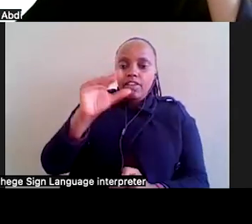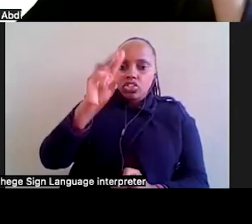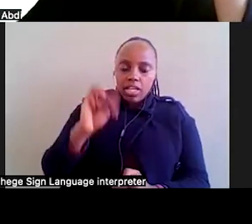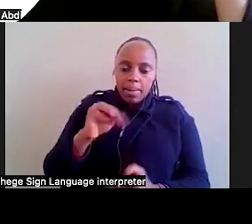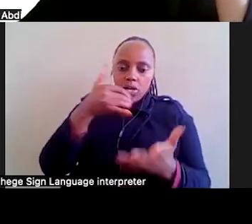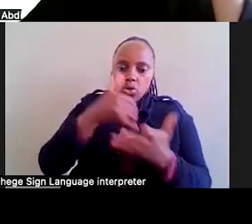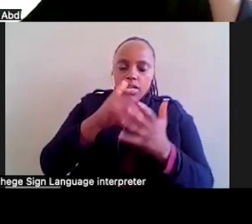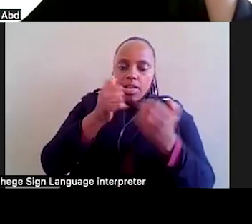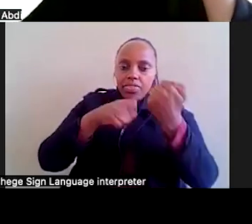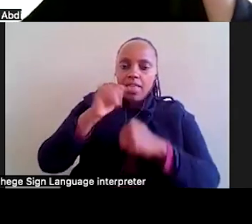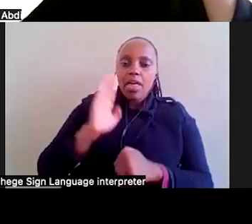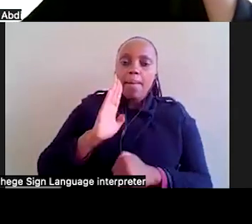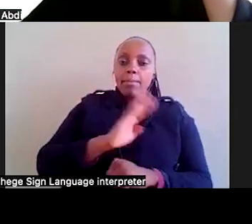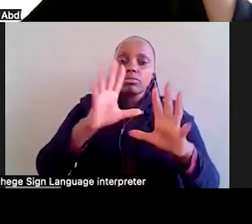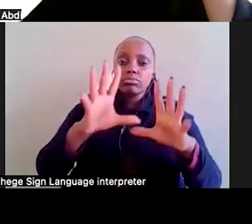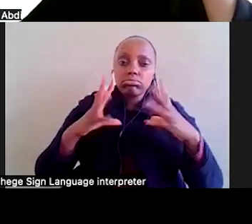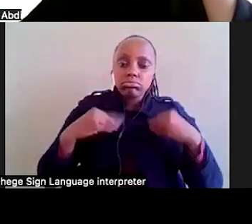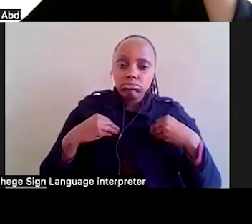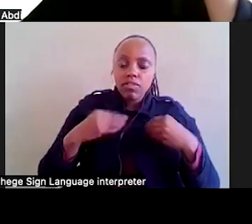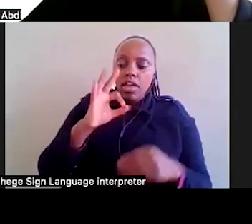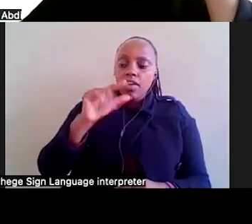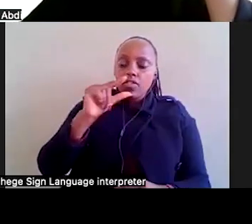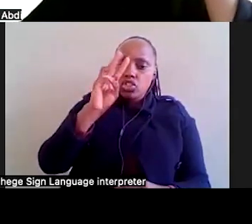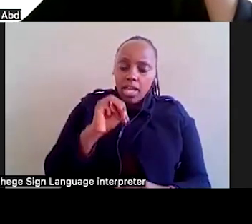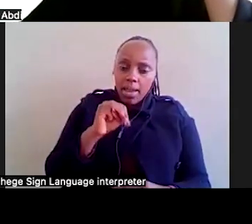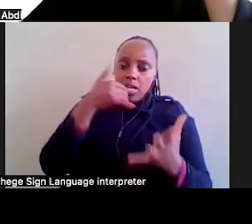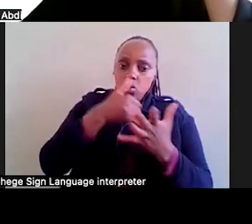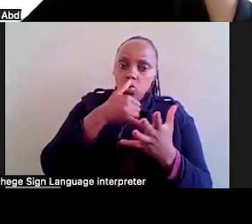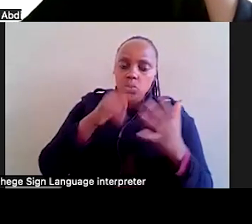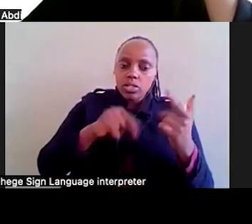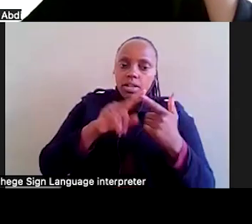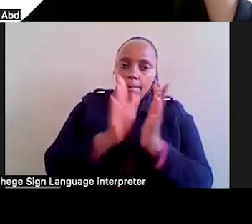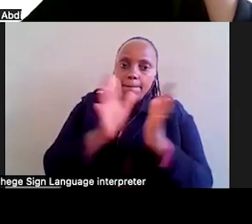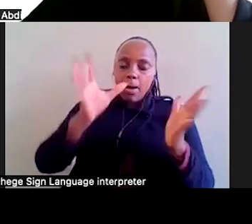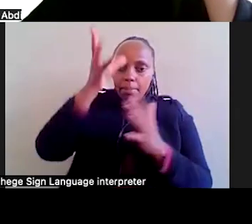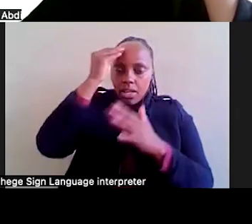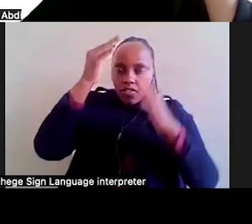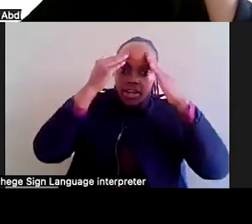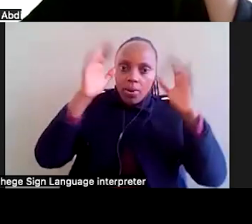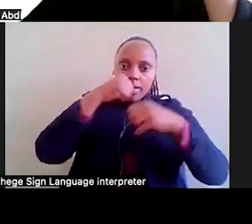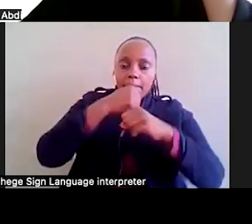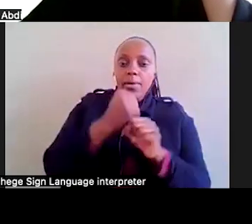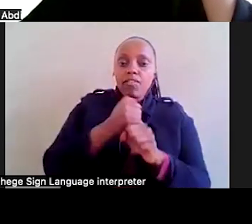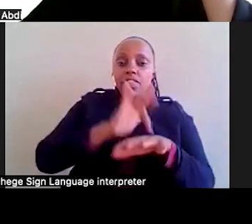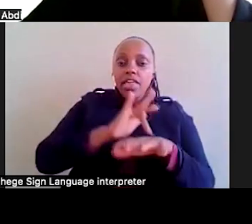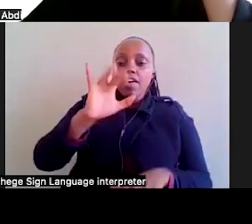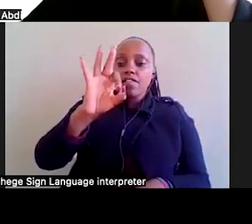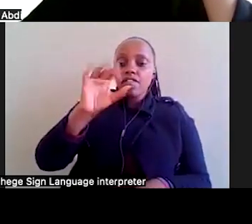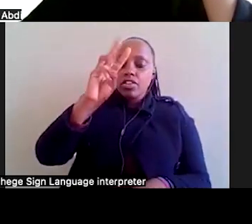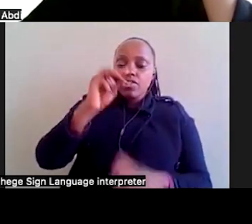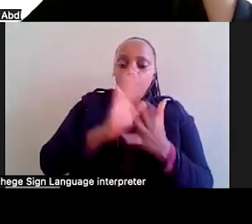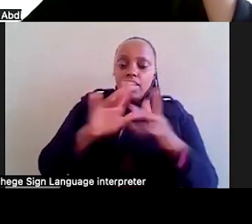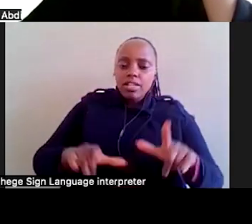actions the board has adopted to eradicate FGM in Kenya include public education and awareness creation on the effects of FGM and existing